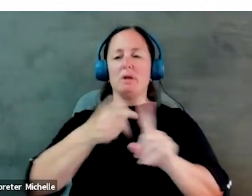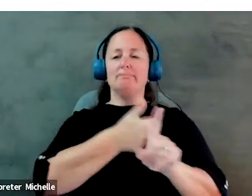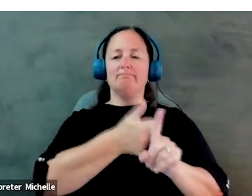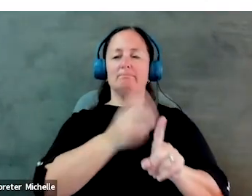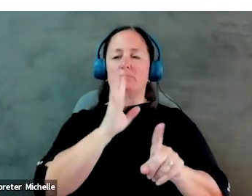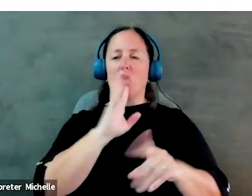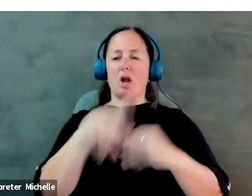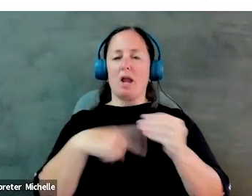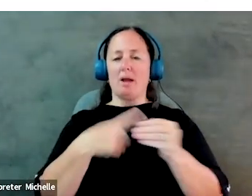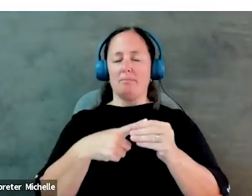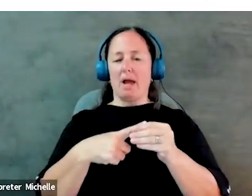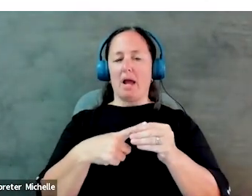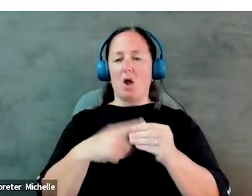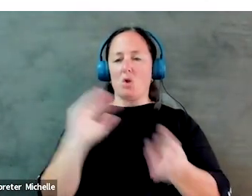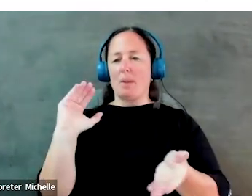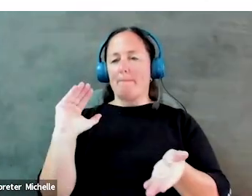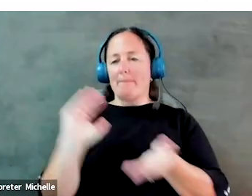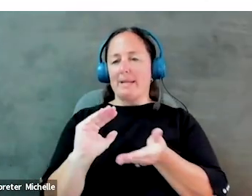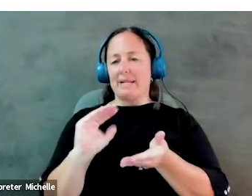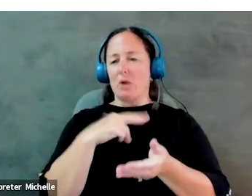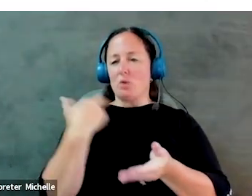us is the mitigation of cadmium in cocoa